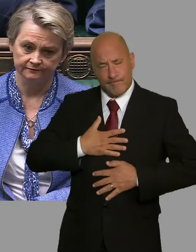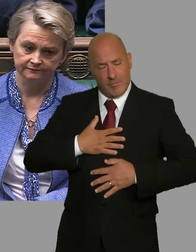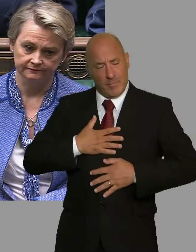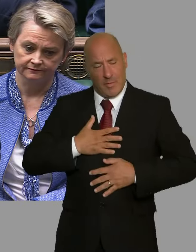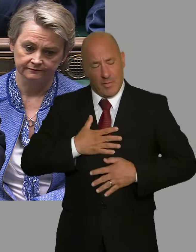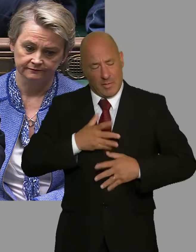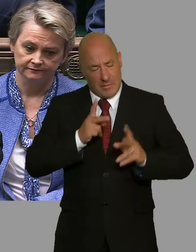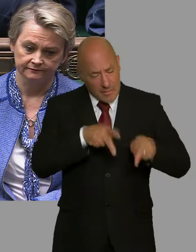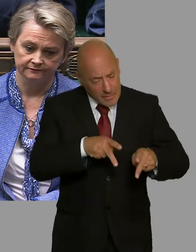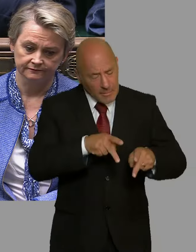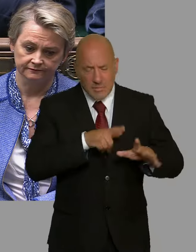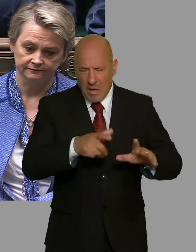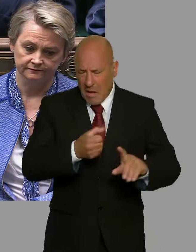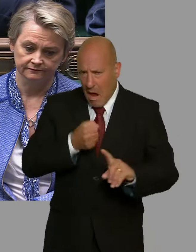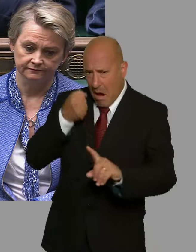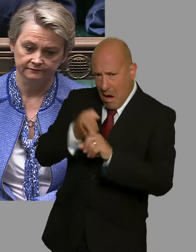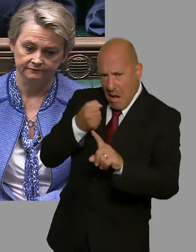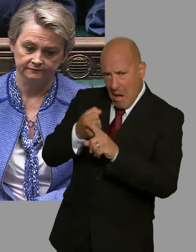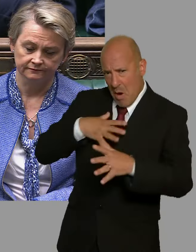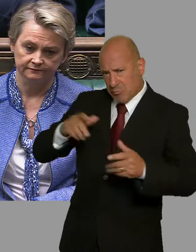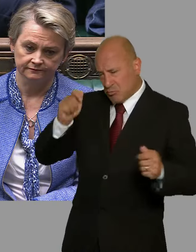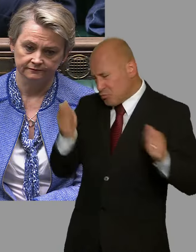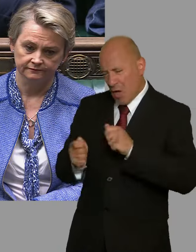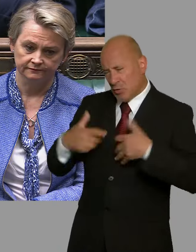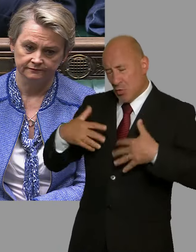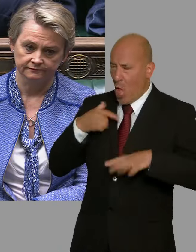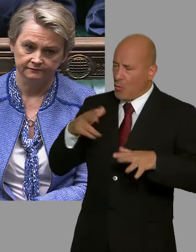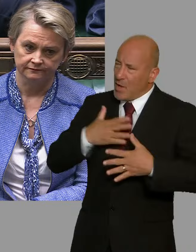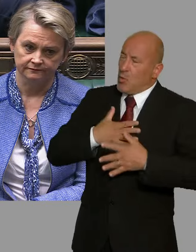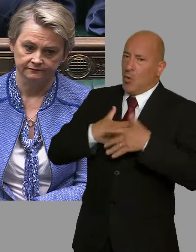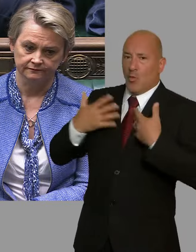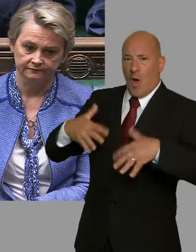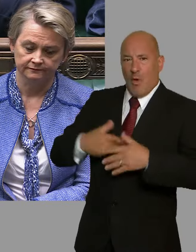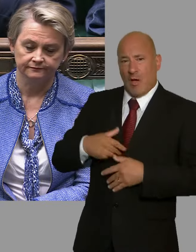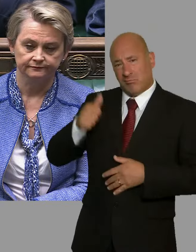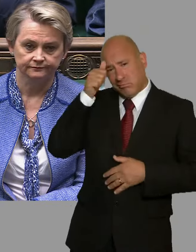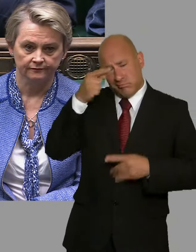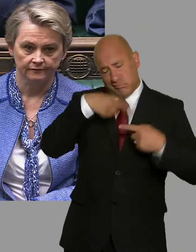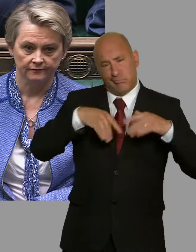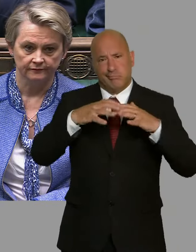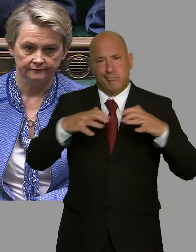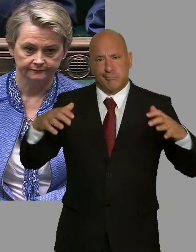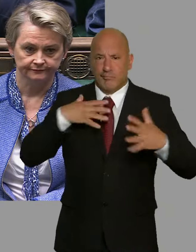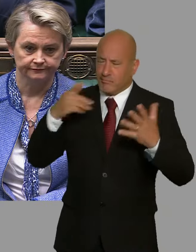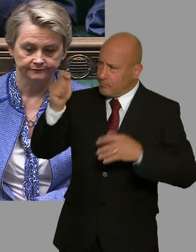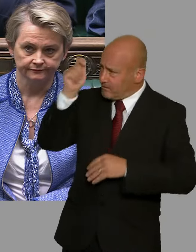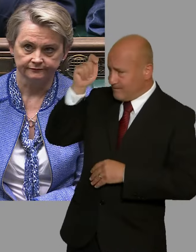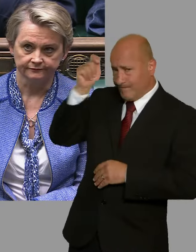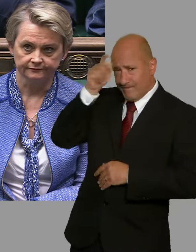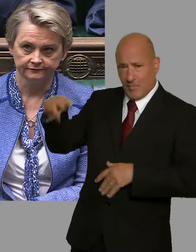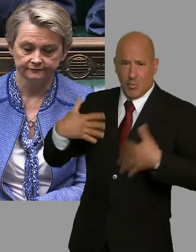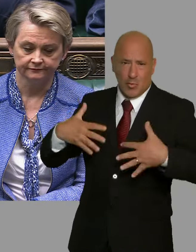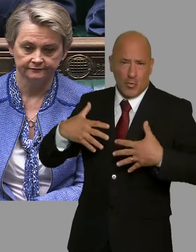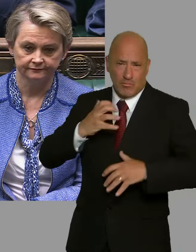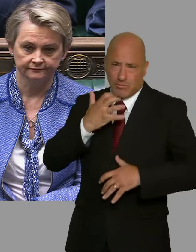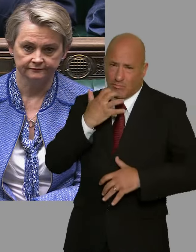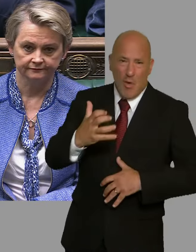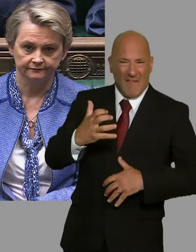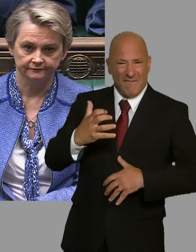Mr. Speaker, because of the action taken by this government, the UK is now the fastest growing economy in the G7. Interest rates have been cut 4